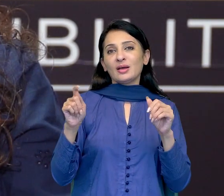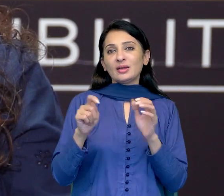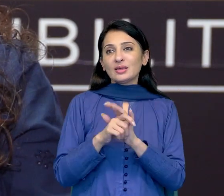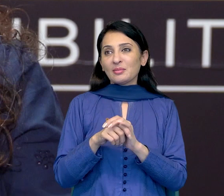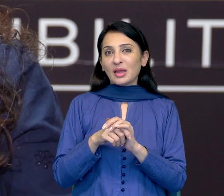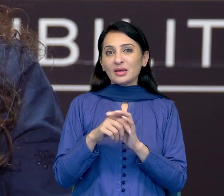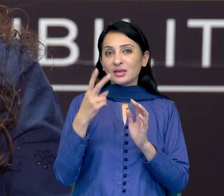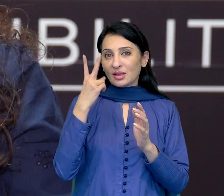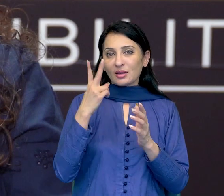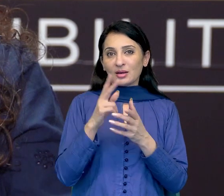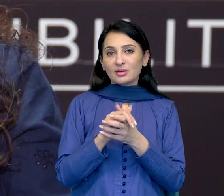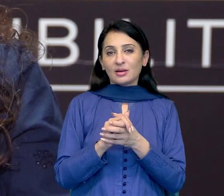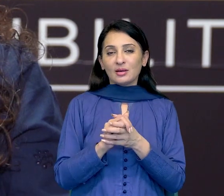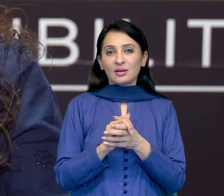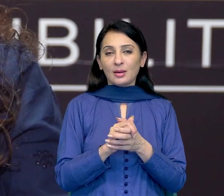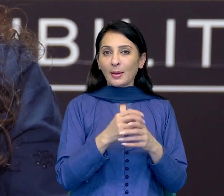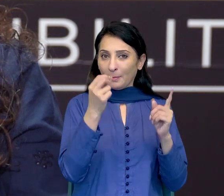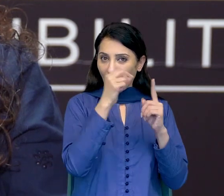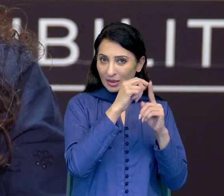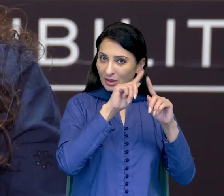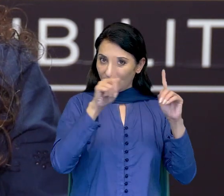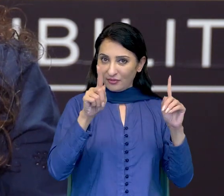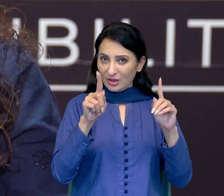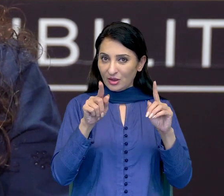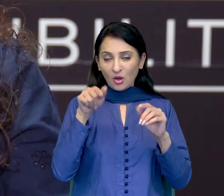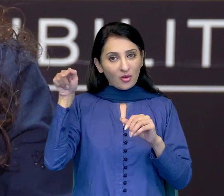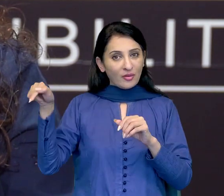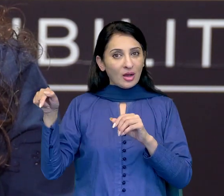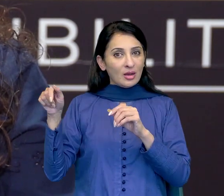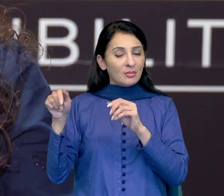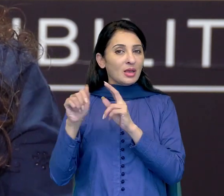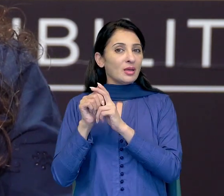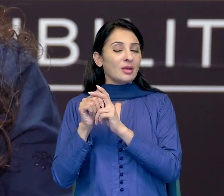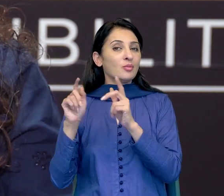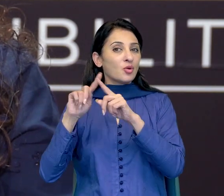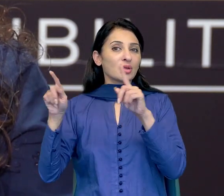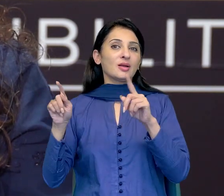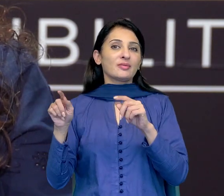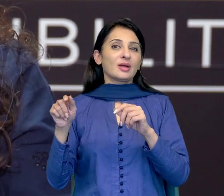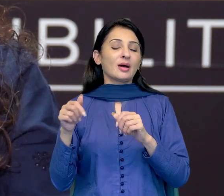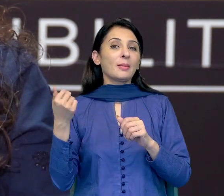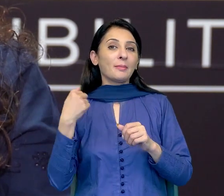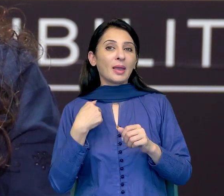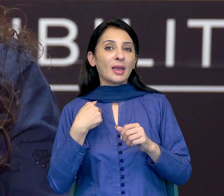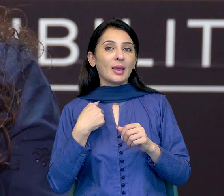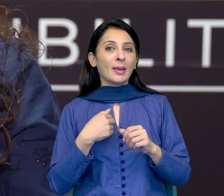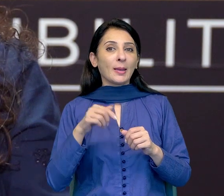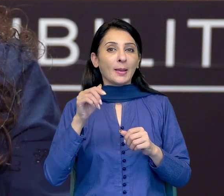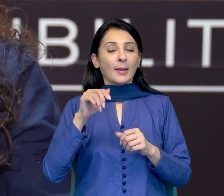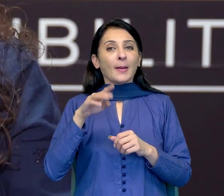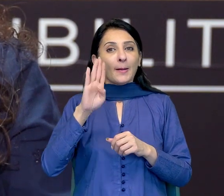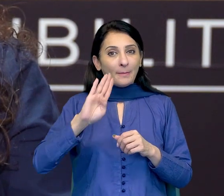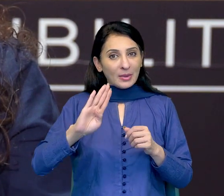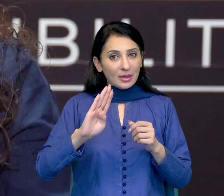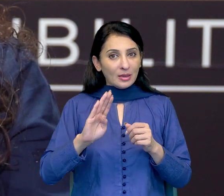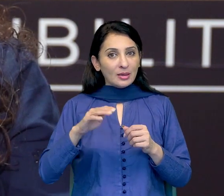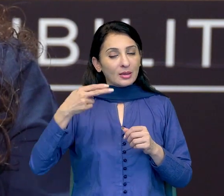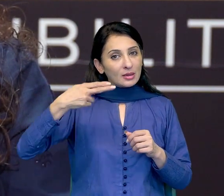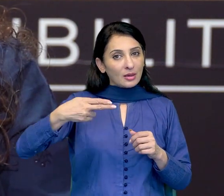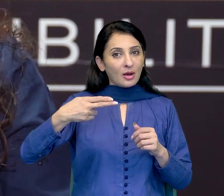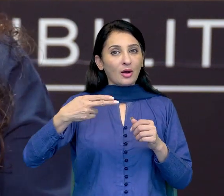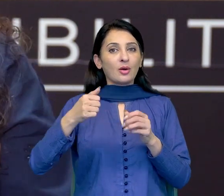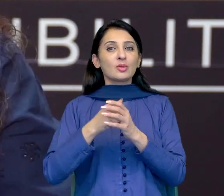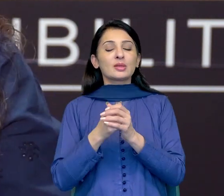them, which was for me it was a different experience compared to Pakistan, where I was teaching